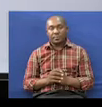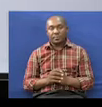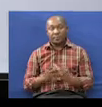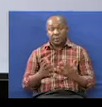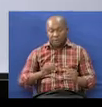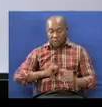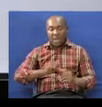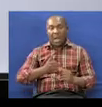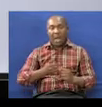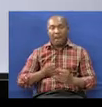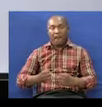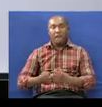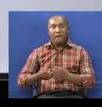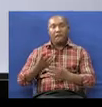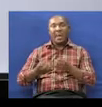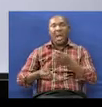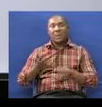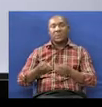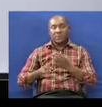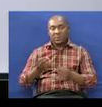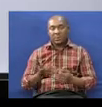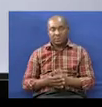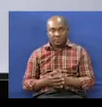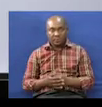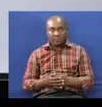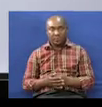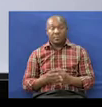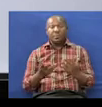To support burning. Another is collar.